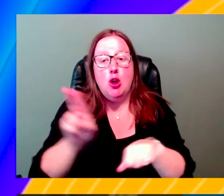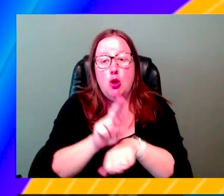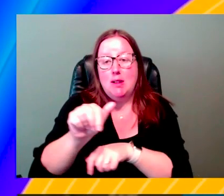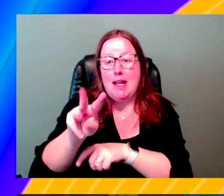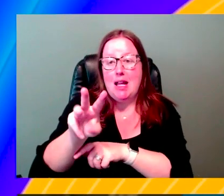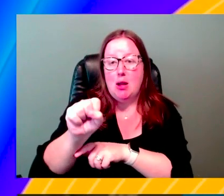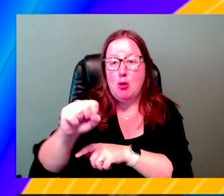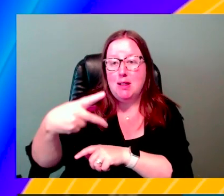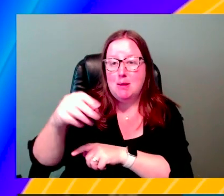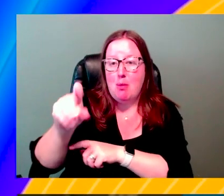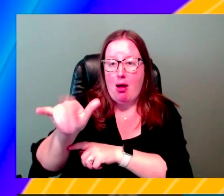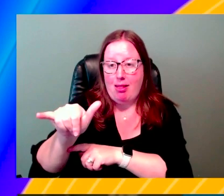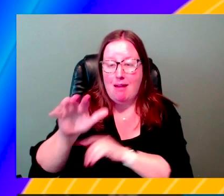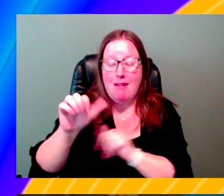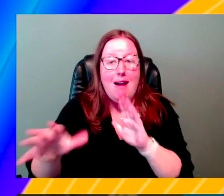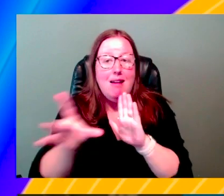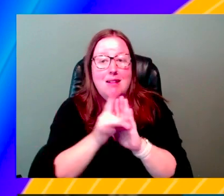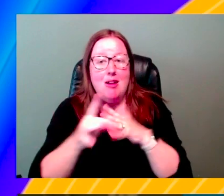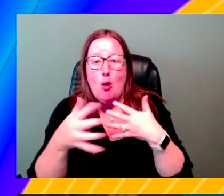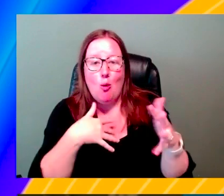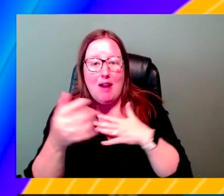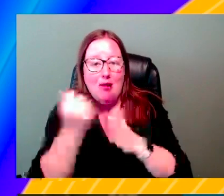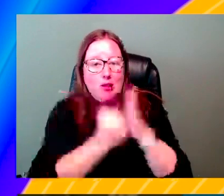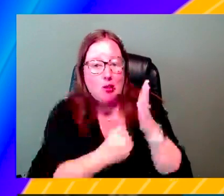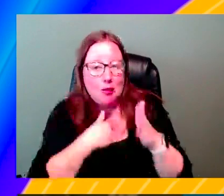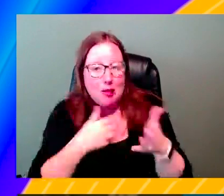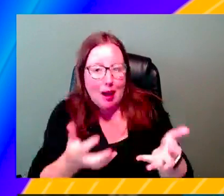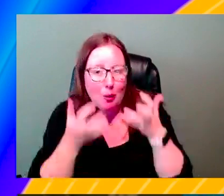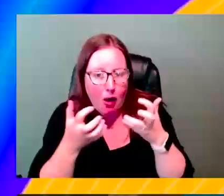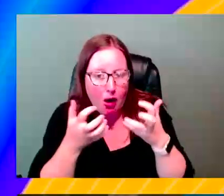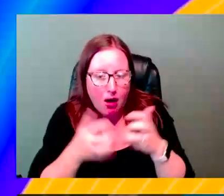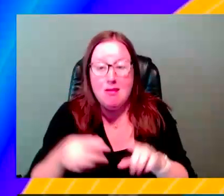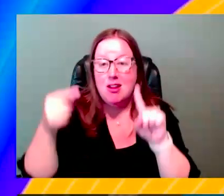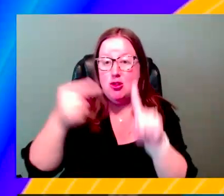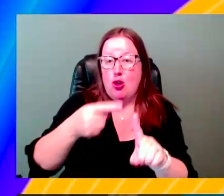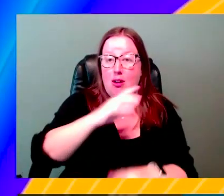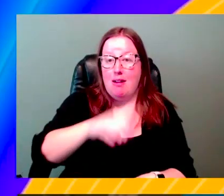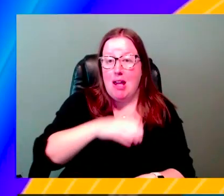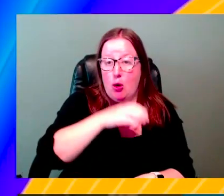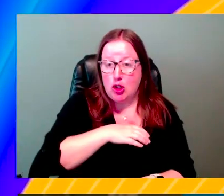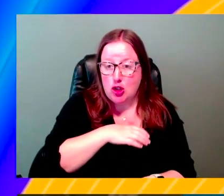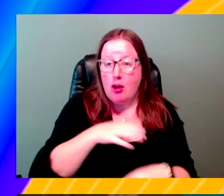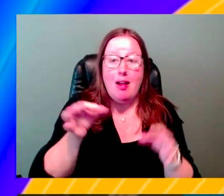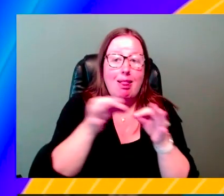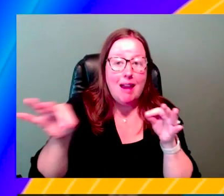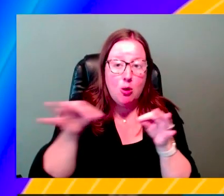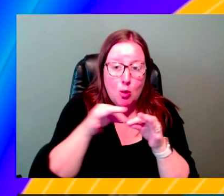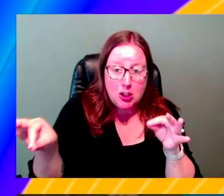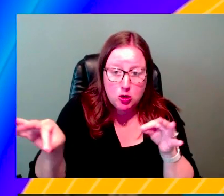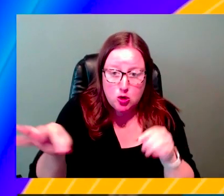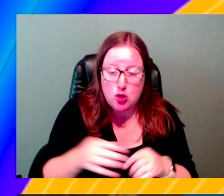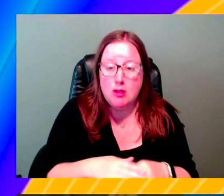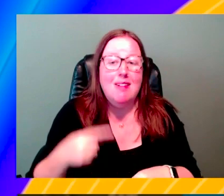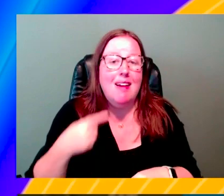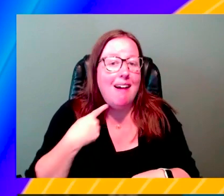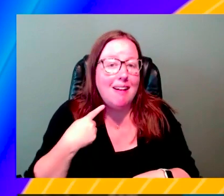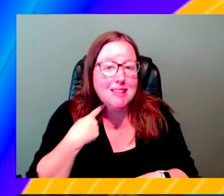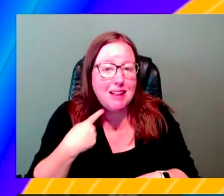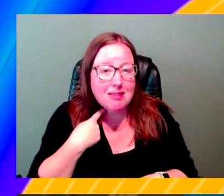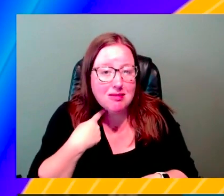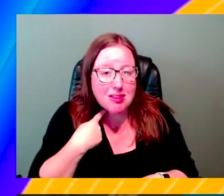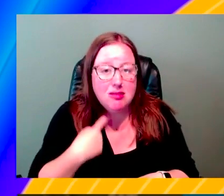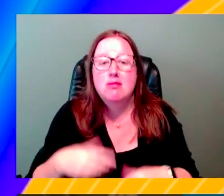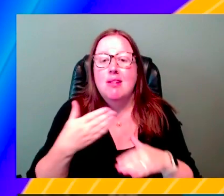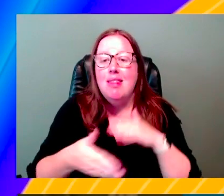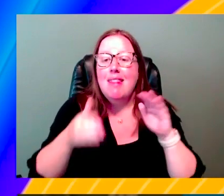I can select whatever script I'd like, select a target character, a language, an accent, and then I can select